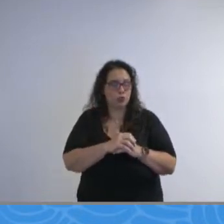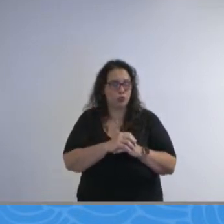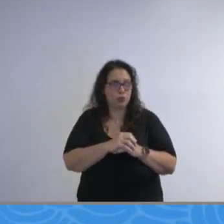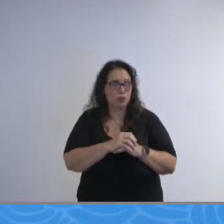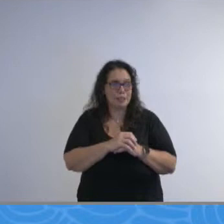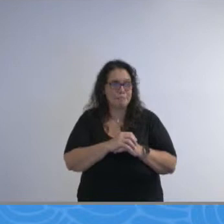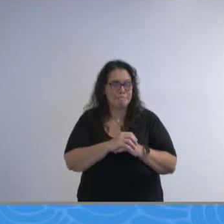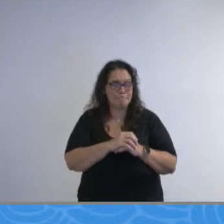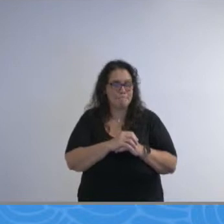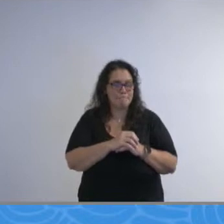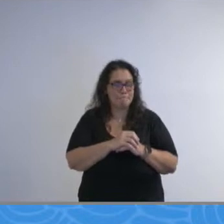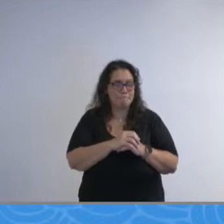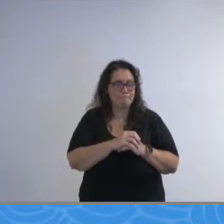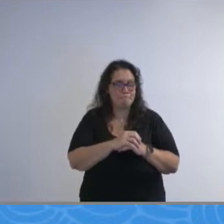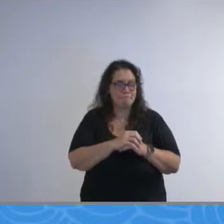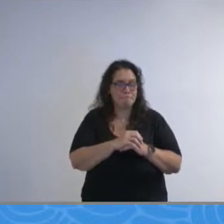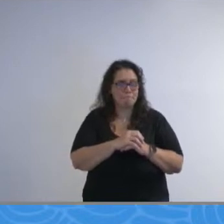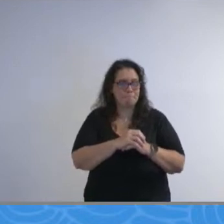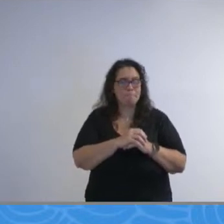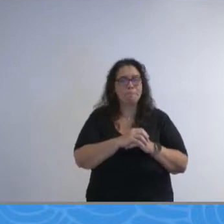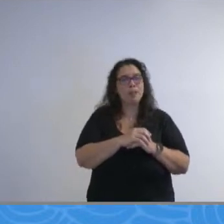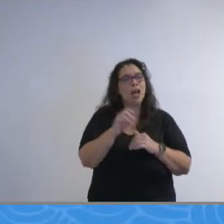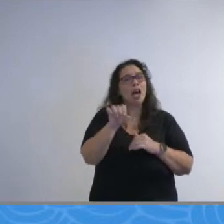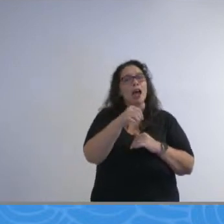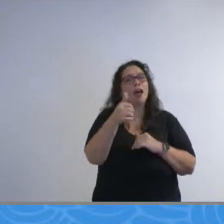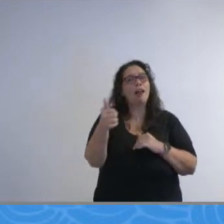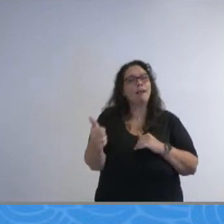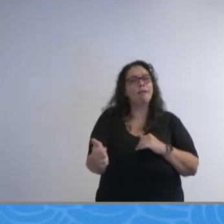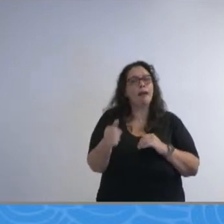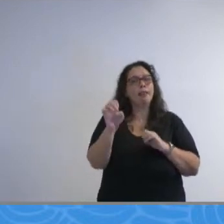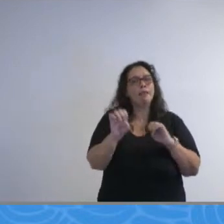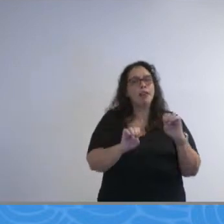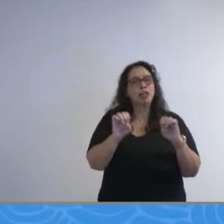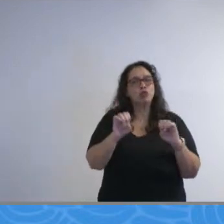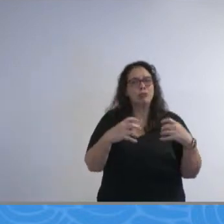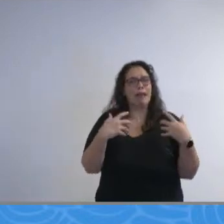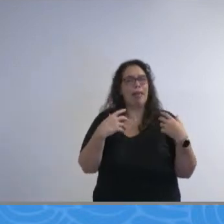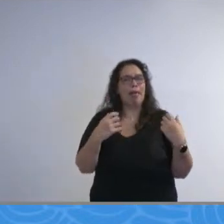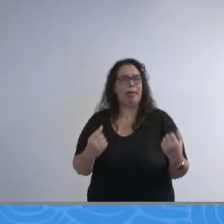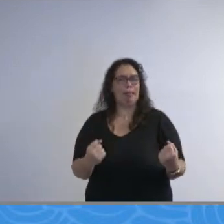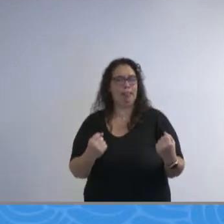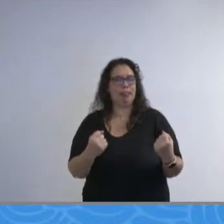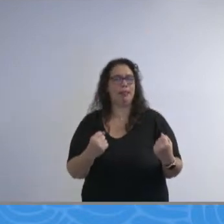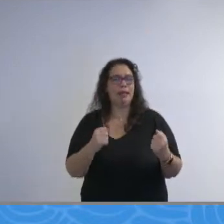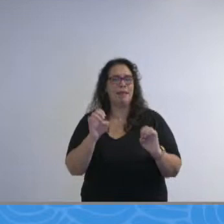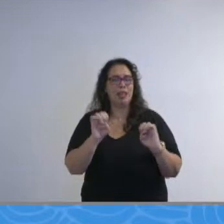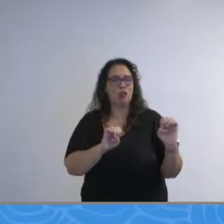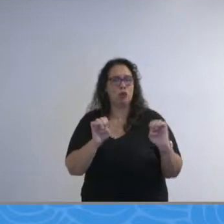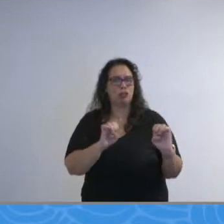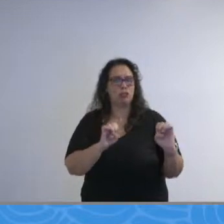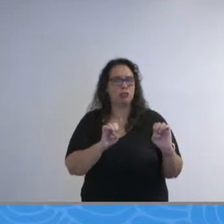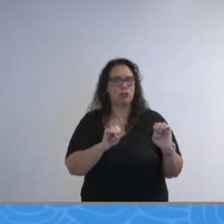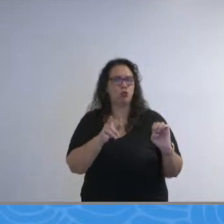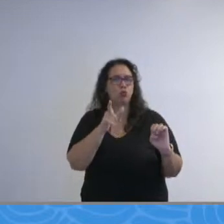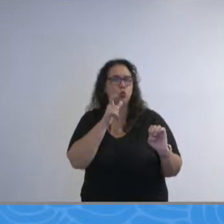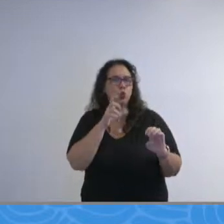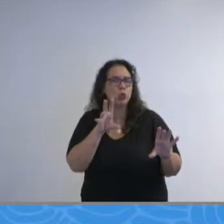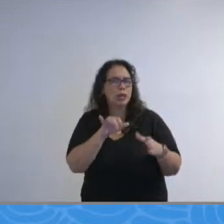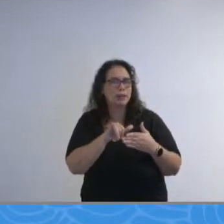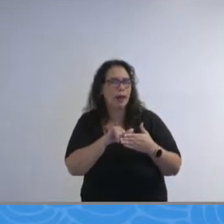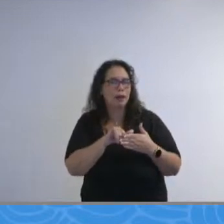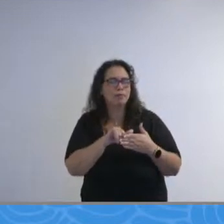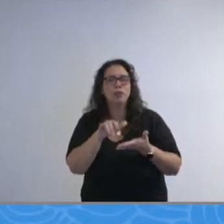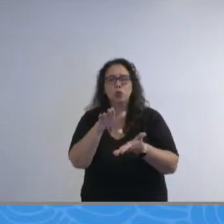Then we're going to talk about the other another evaluation, the health evaluation. The school nurse needs to complete a